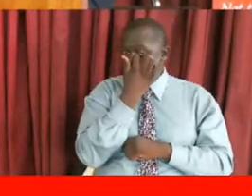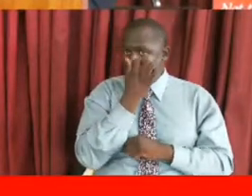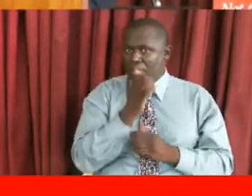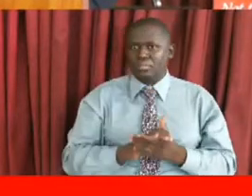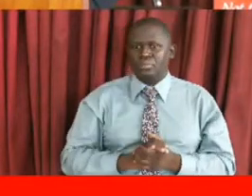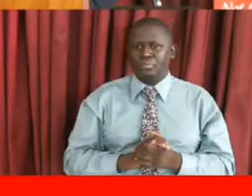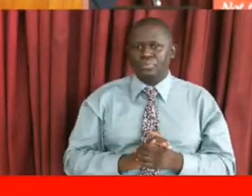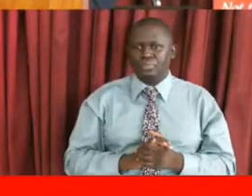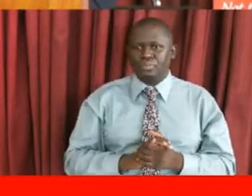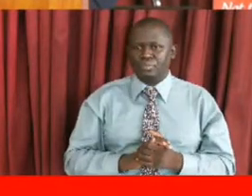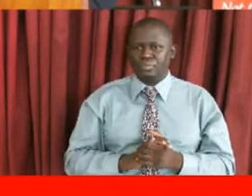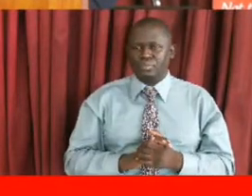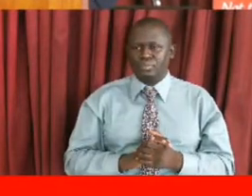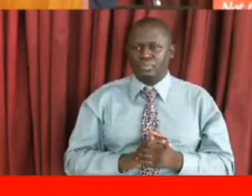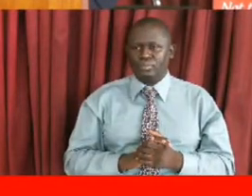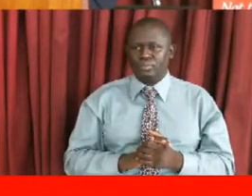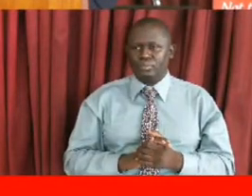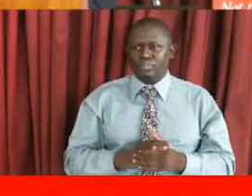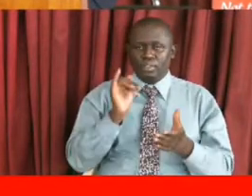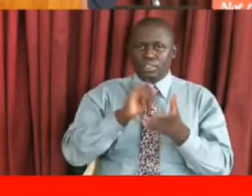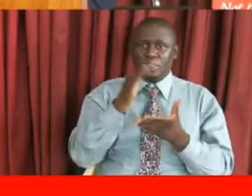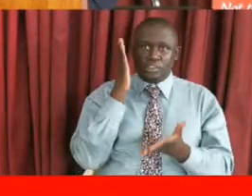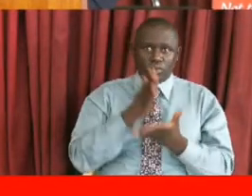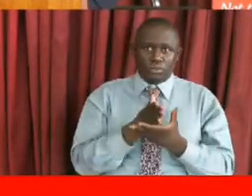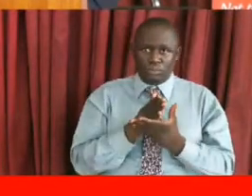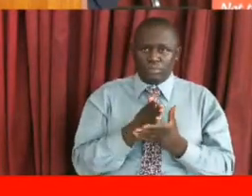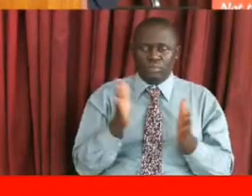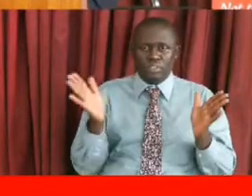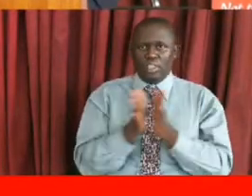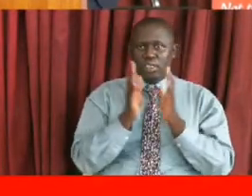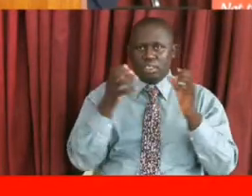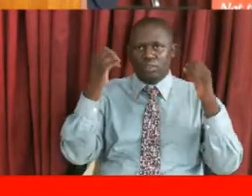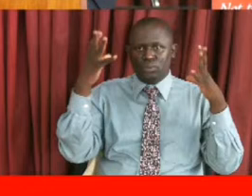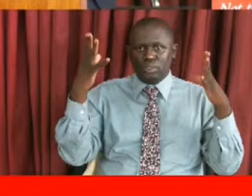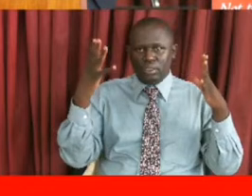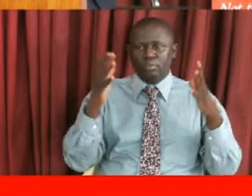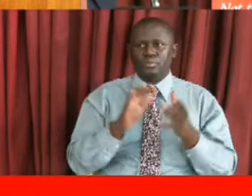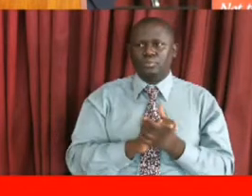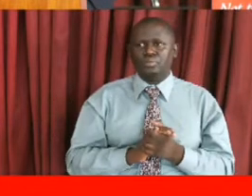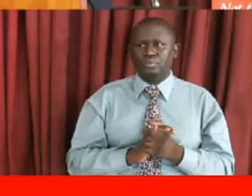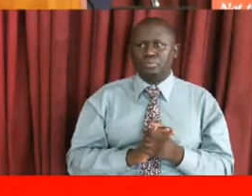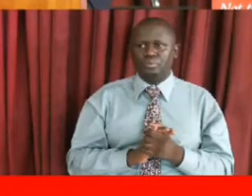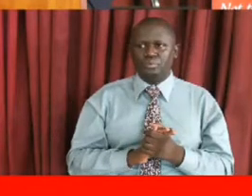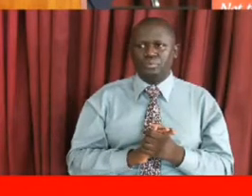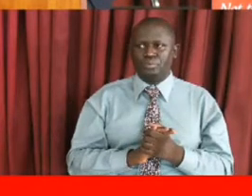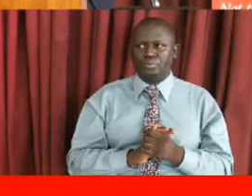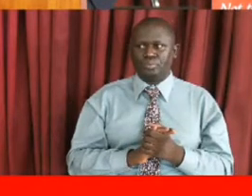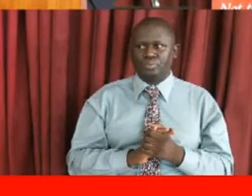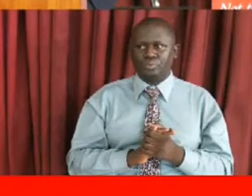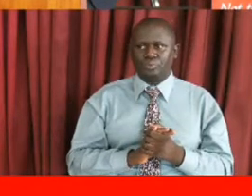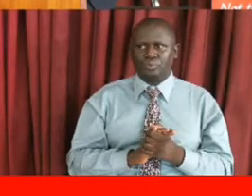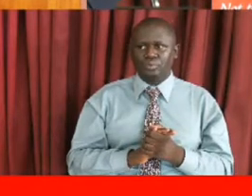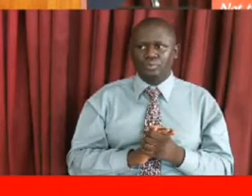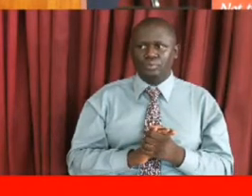Power amen that's right Hallelujah yes that's right